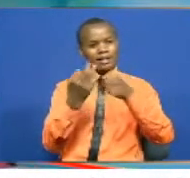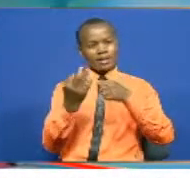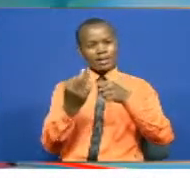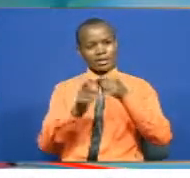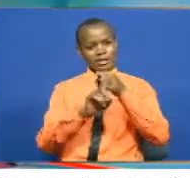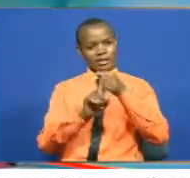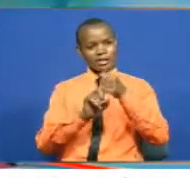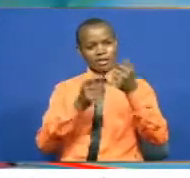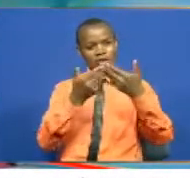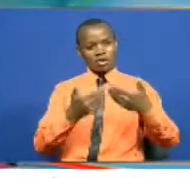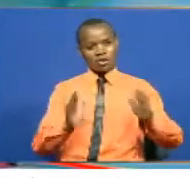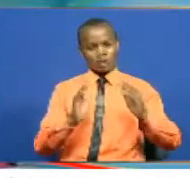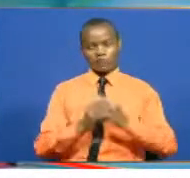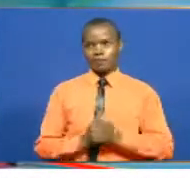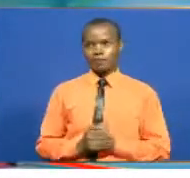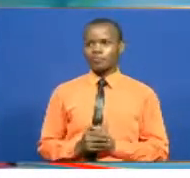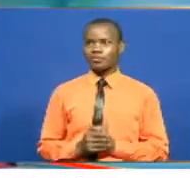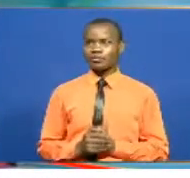The takeout was one.